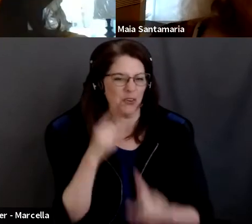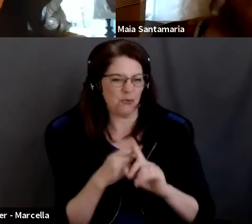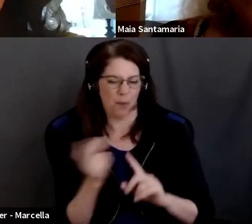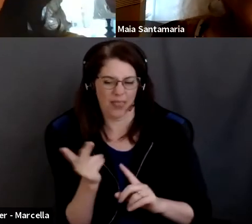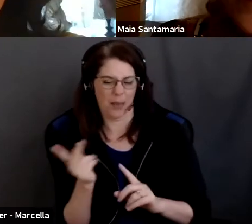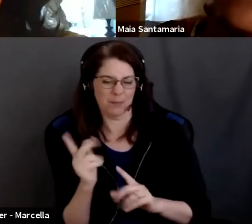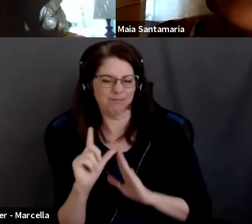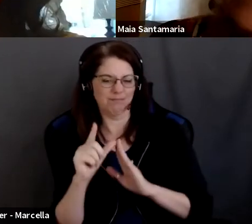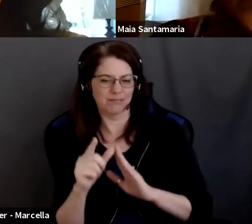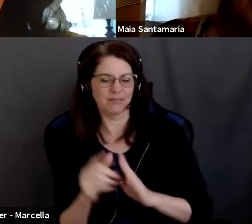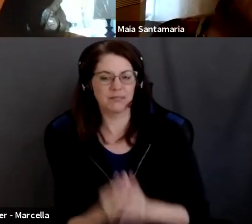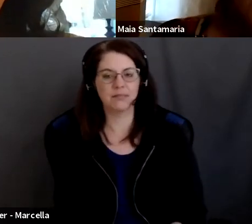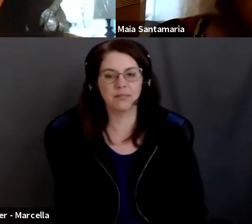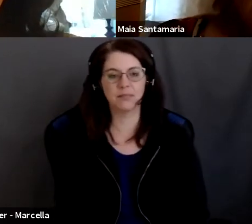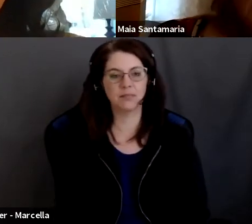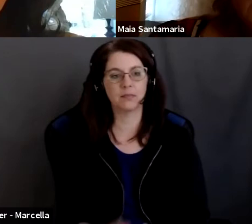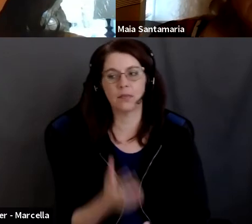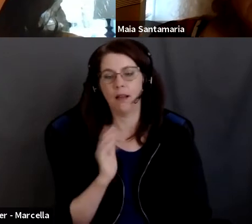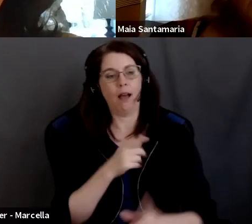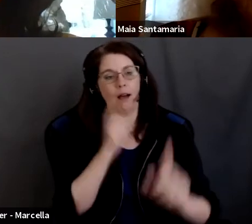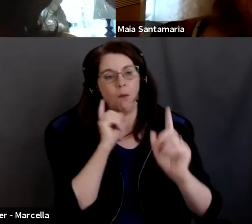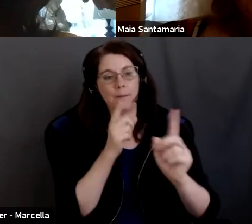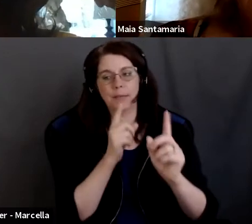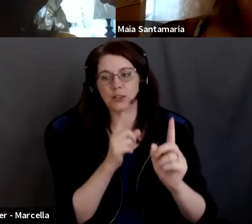them. We have a mission statement.